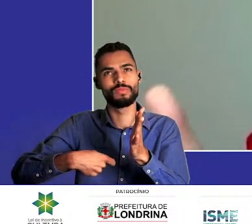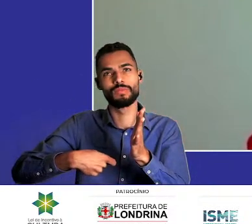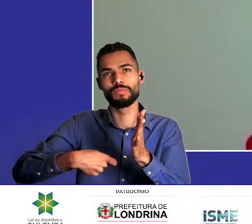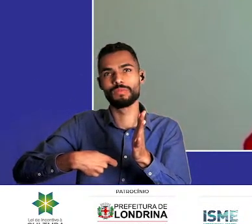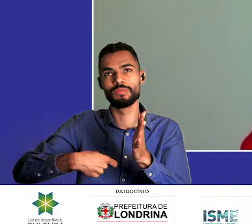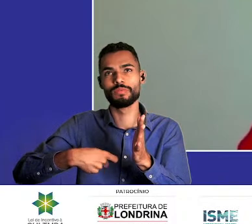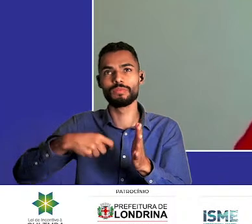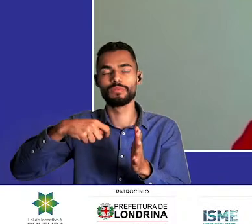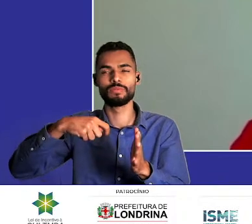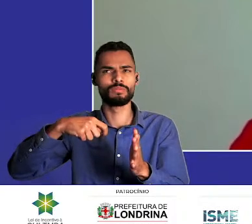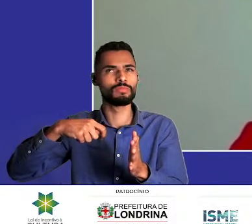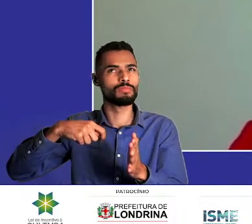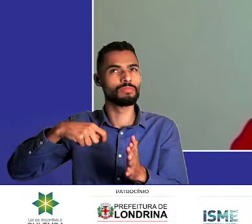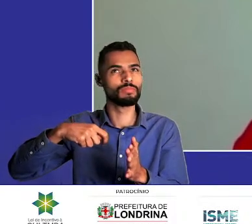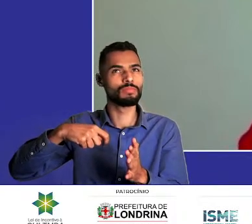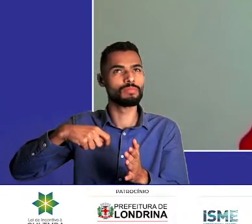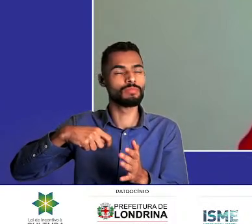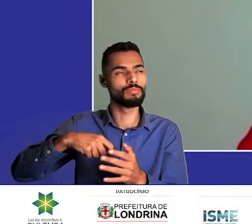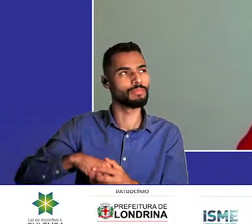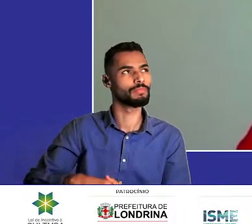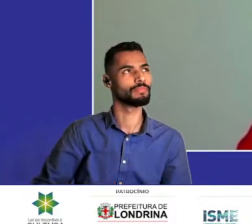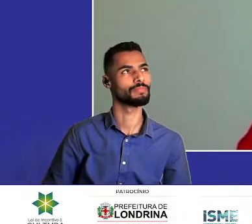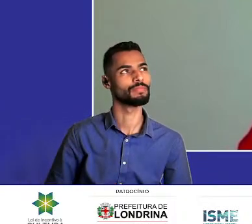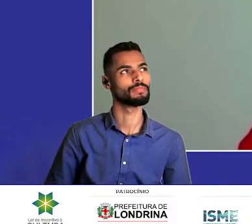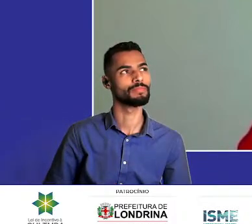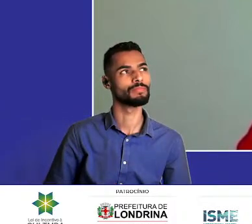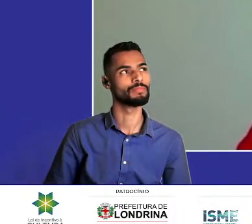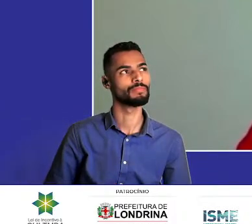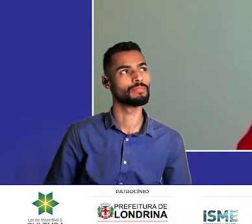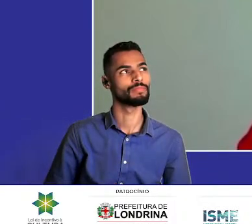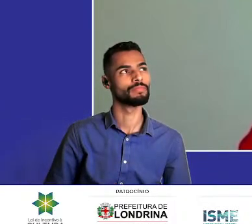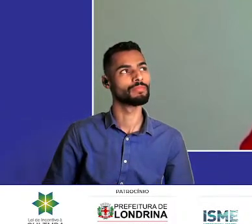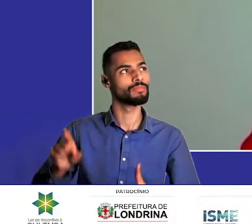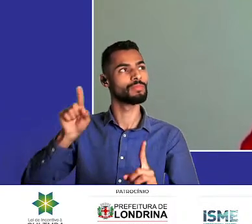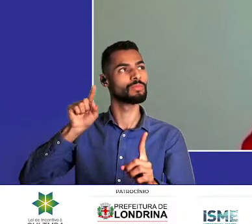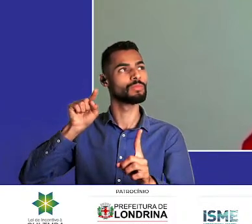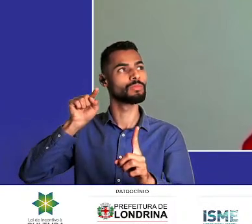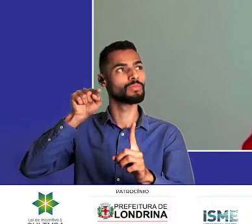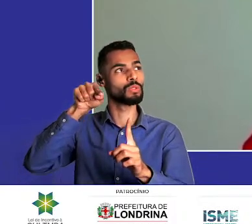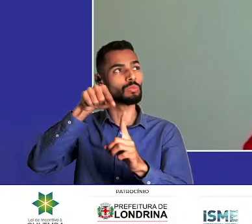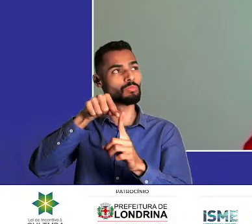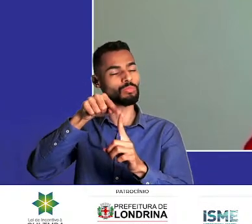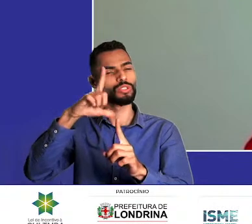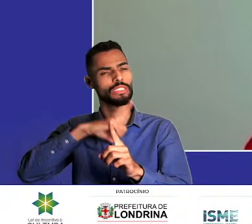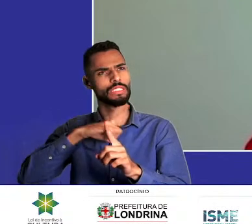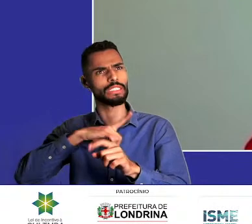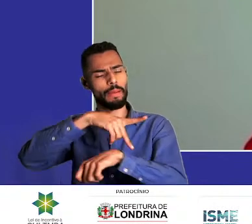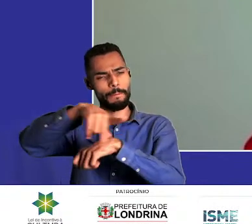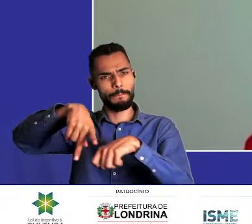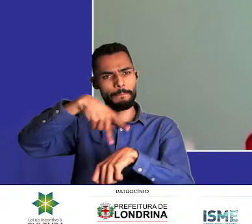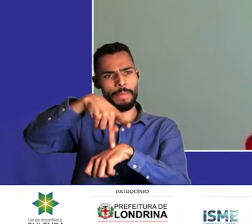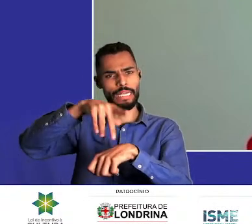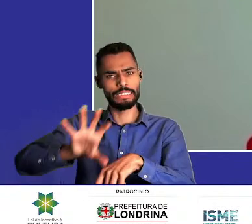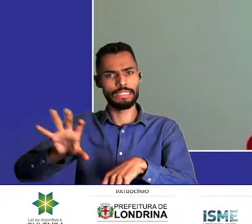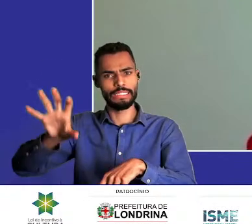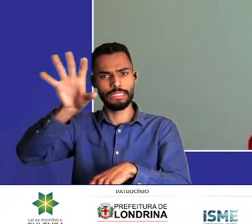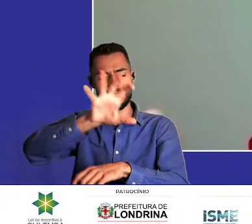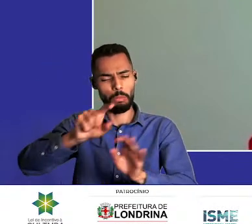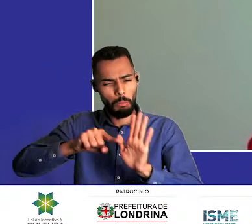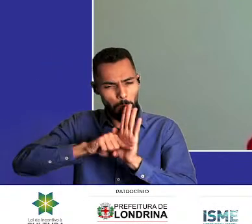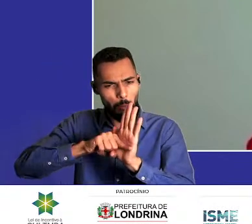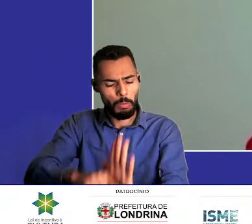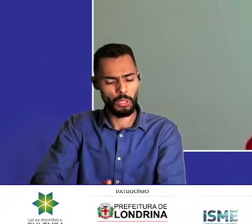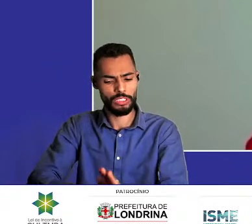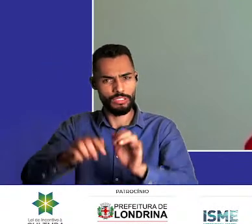create an international legal instrument to protect and to promote cultural diversity. 2,